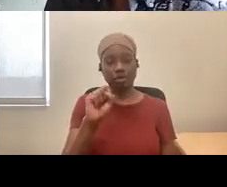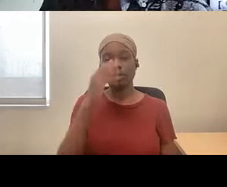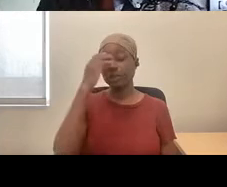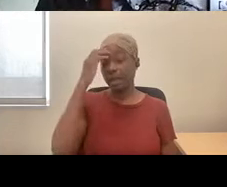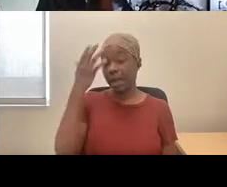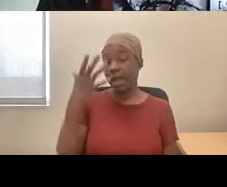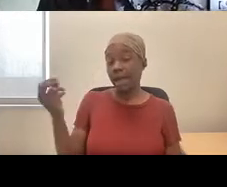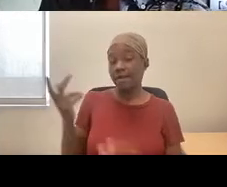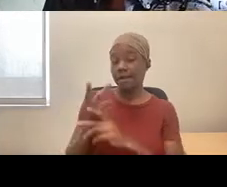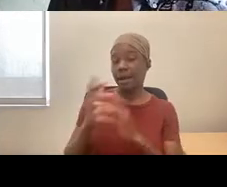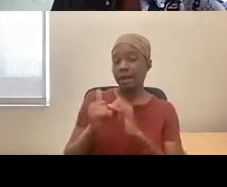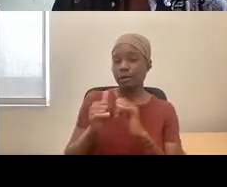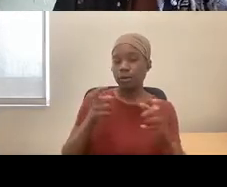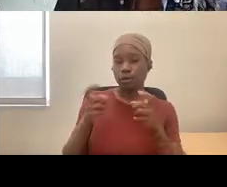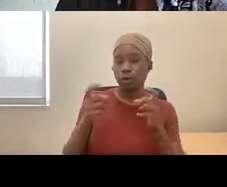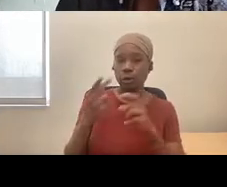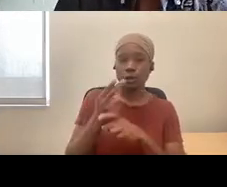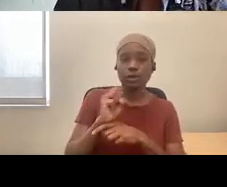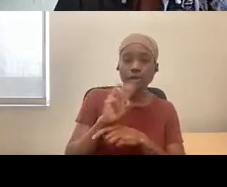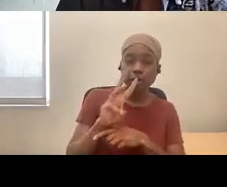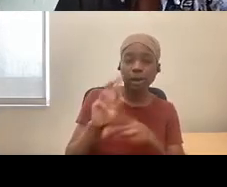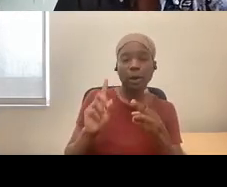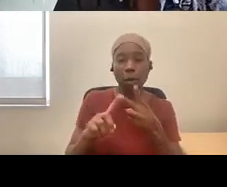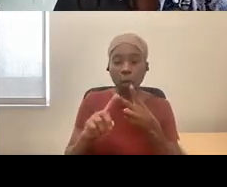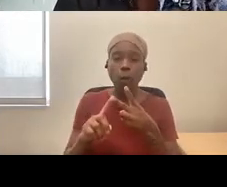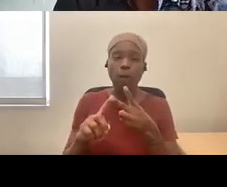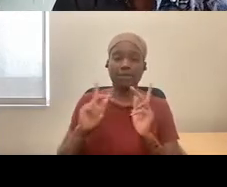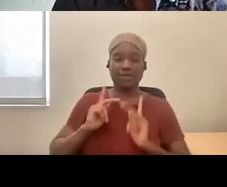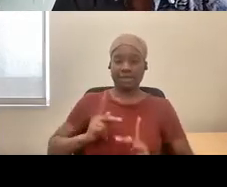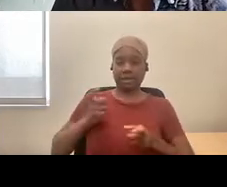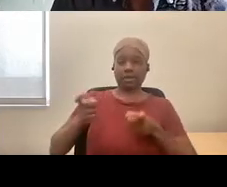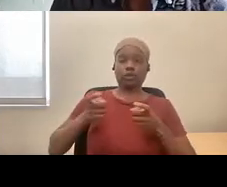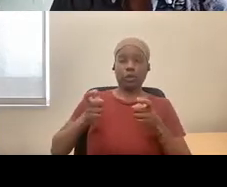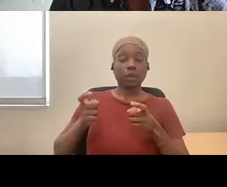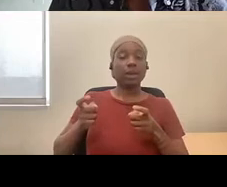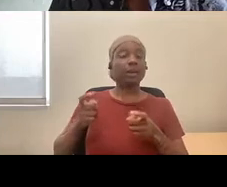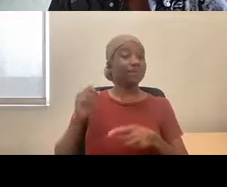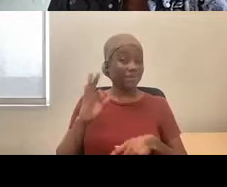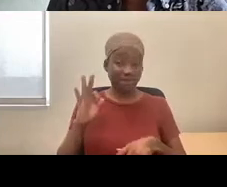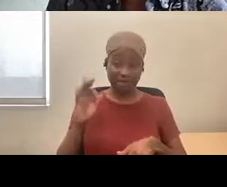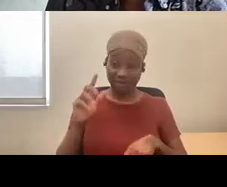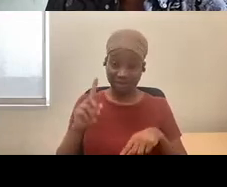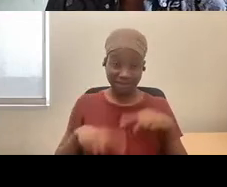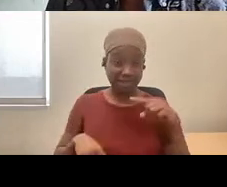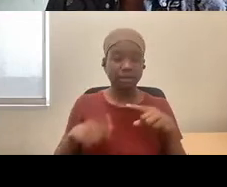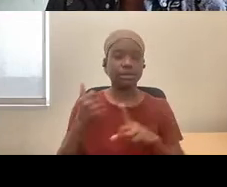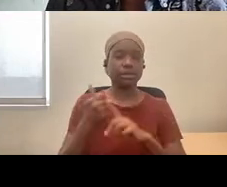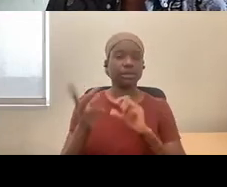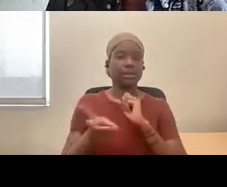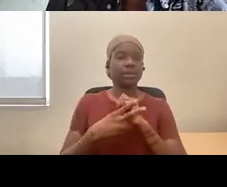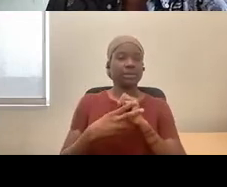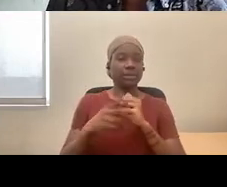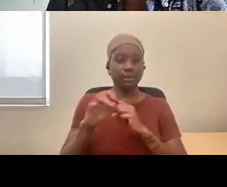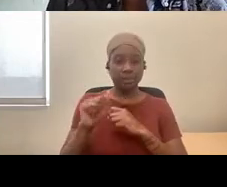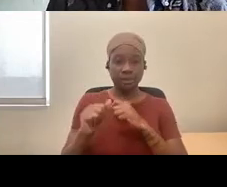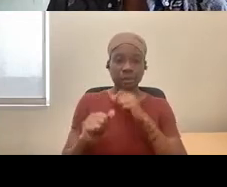software. And then if we can't and they are storing data, then learning